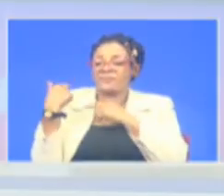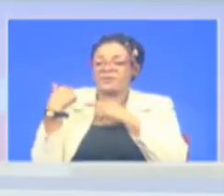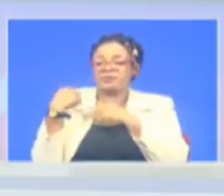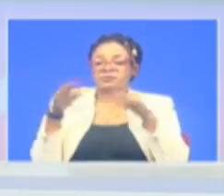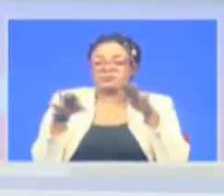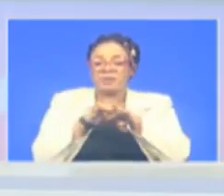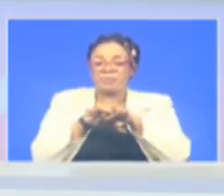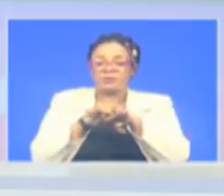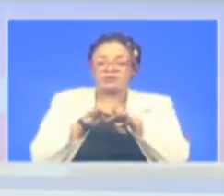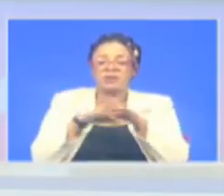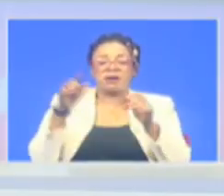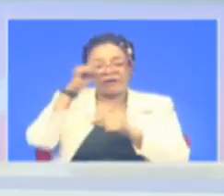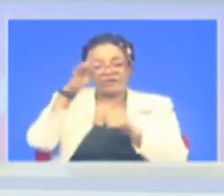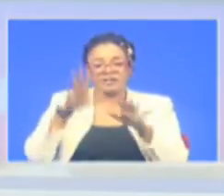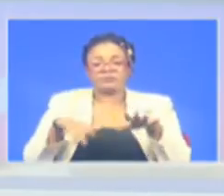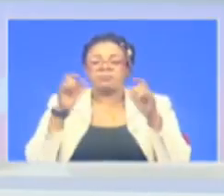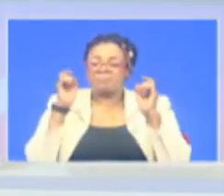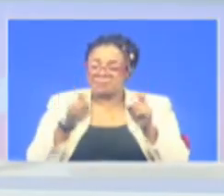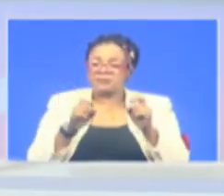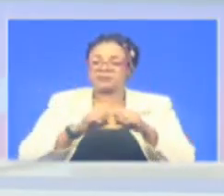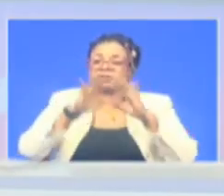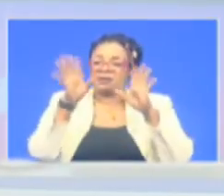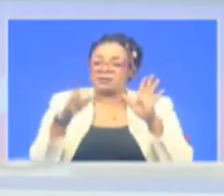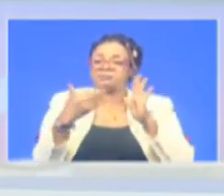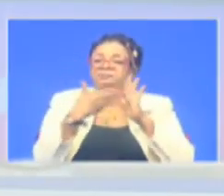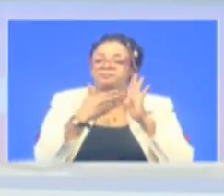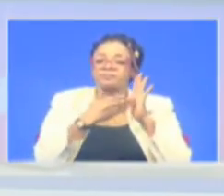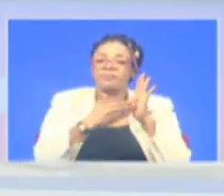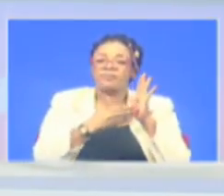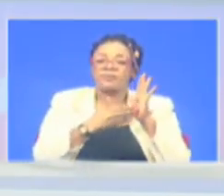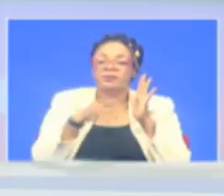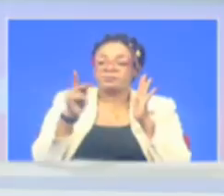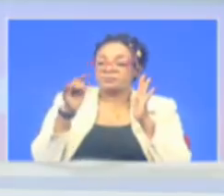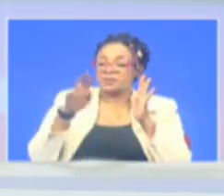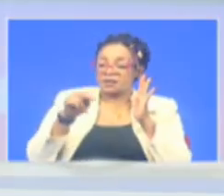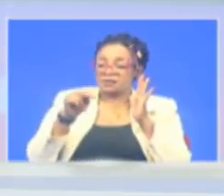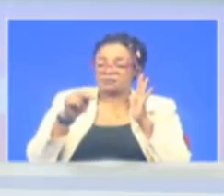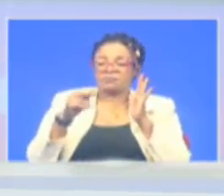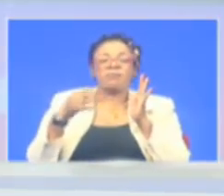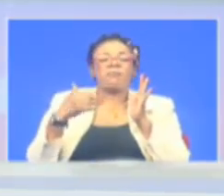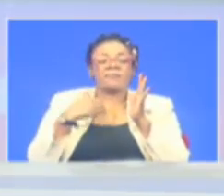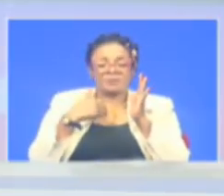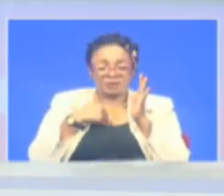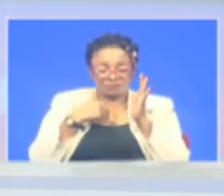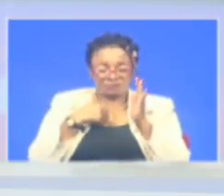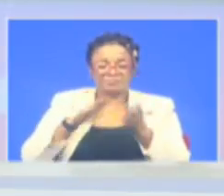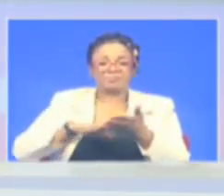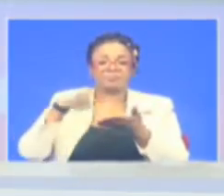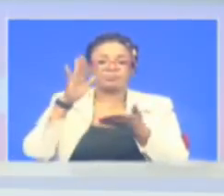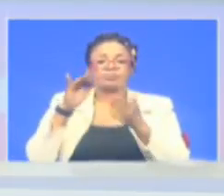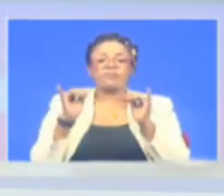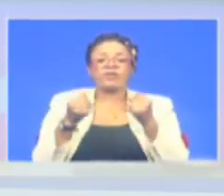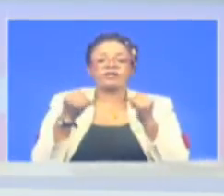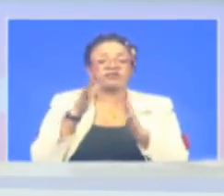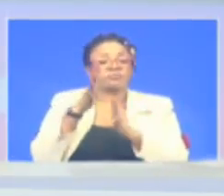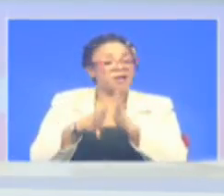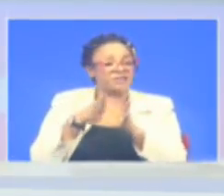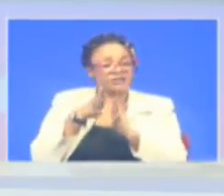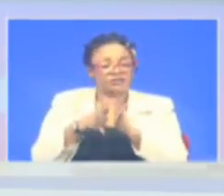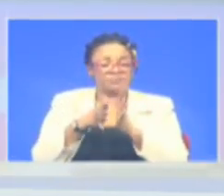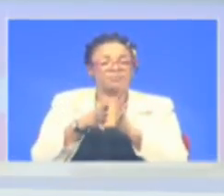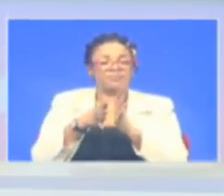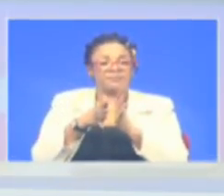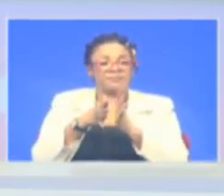clearly spelt out. NTV senior political reporter Kennedy Morethi is keeping an eye on the happenings in Naivasha and now brings us